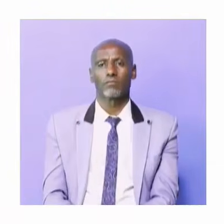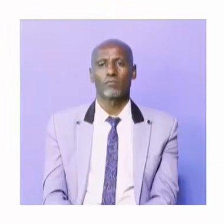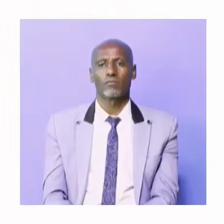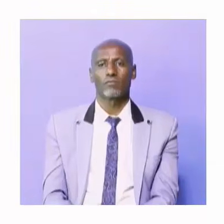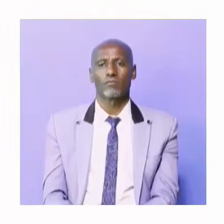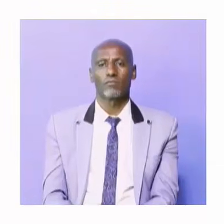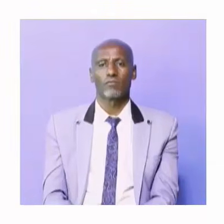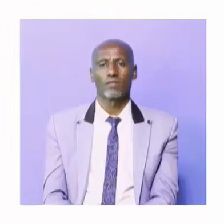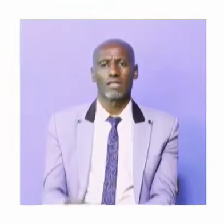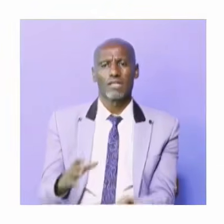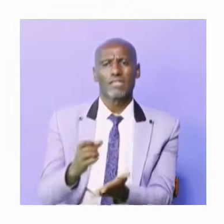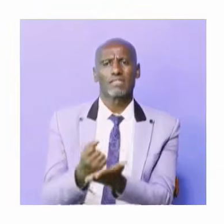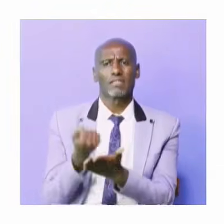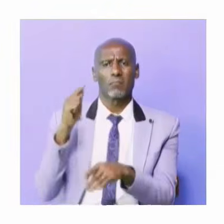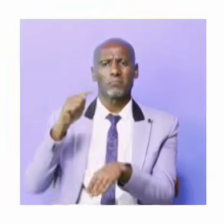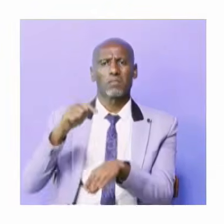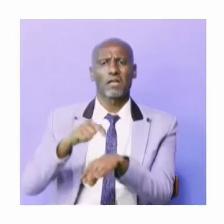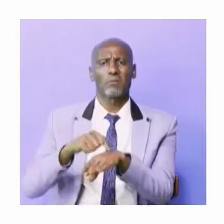Another, sometimes.